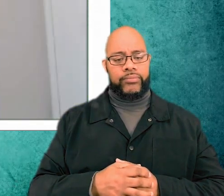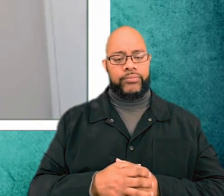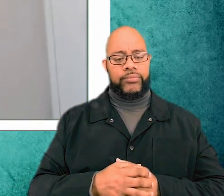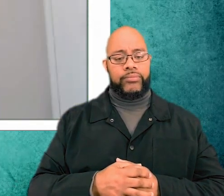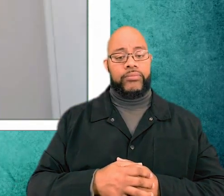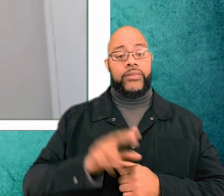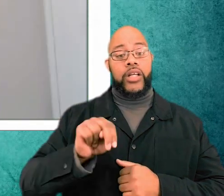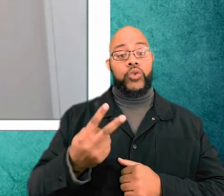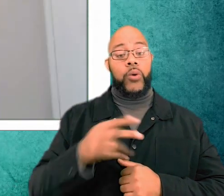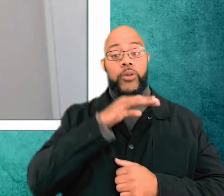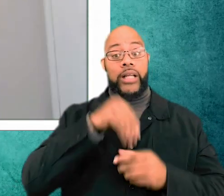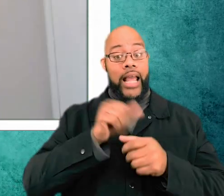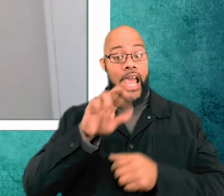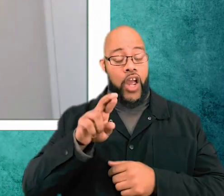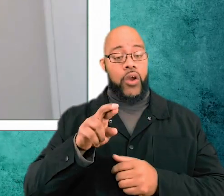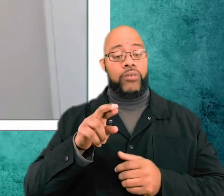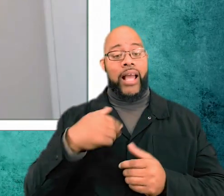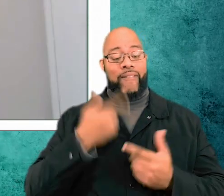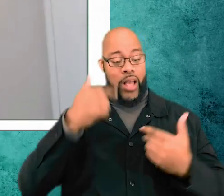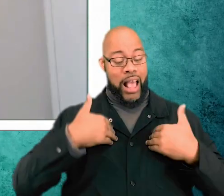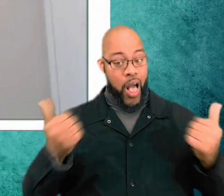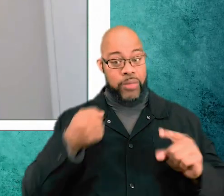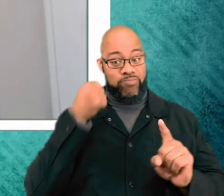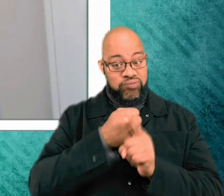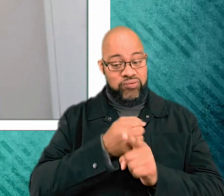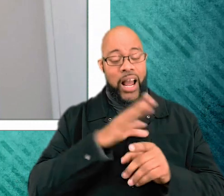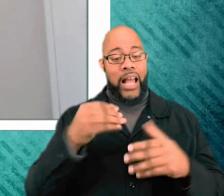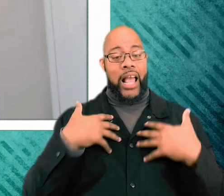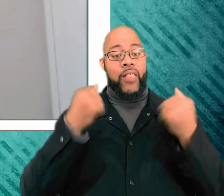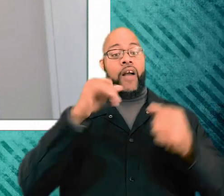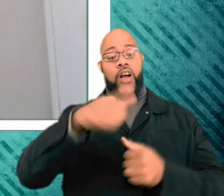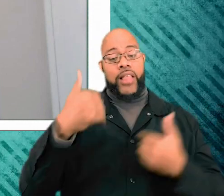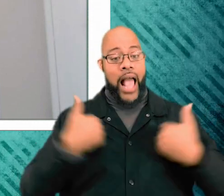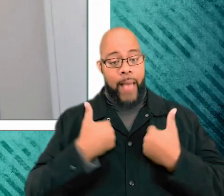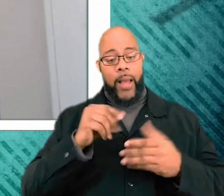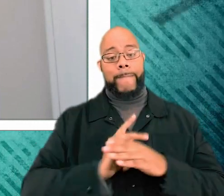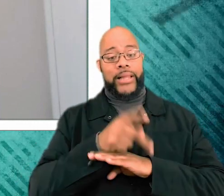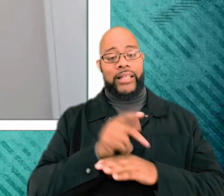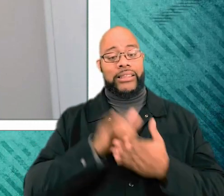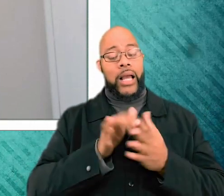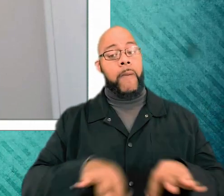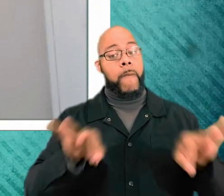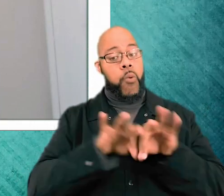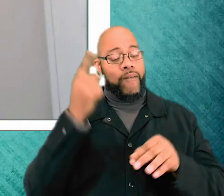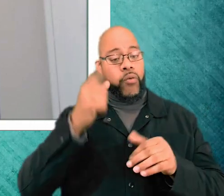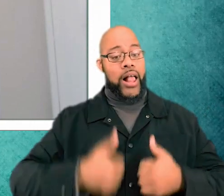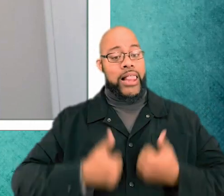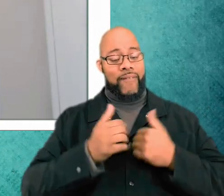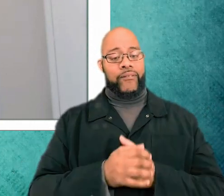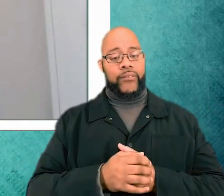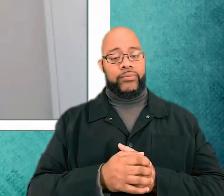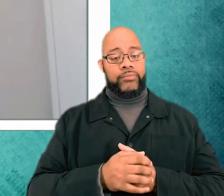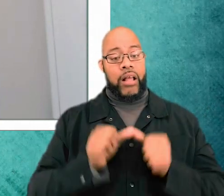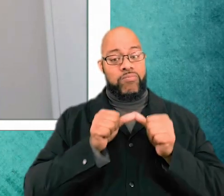Nitrogen pollution of the air has implications for our health as well as the well-being of other animals and plants that are vital to our livelihood.